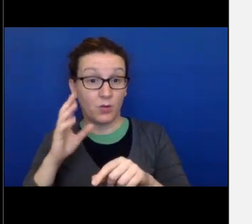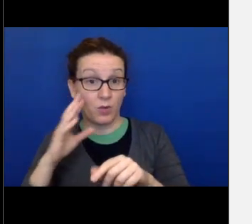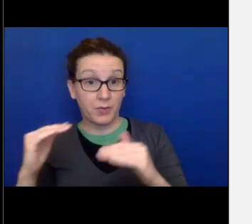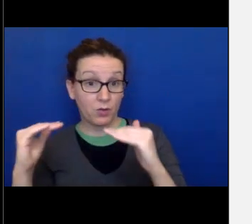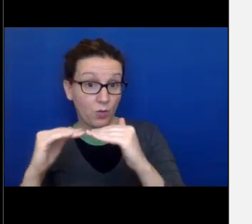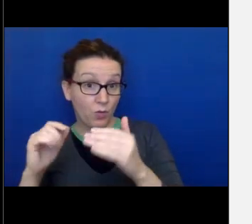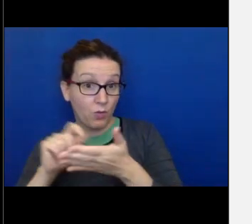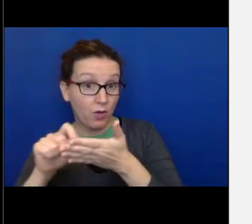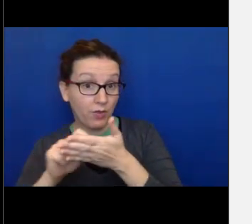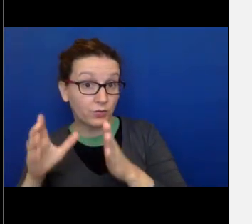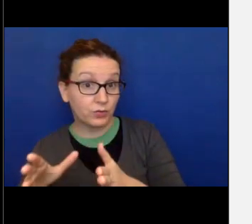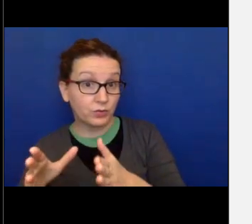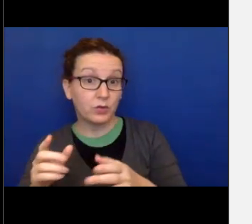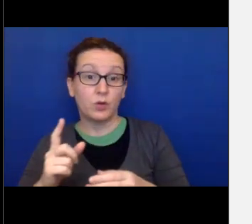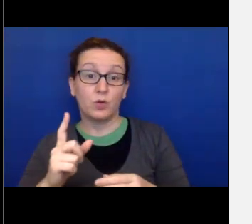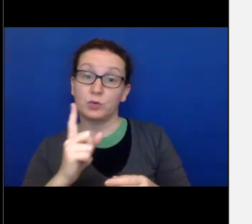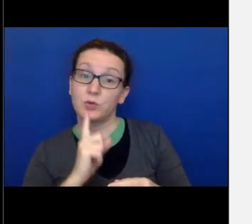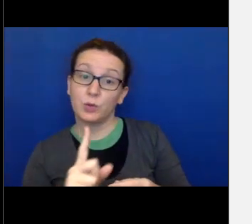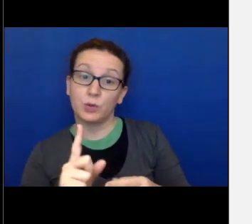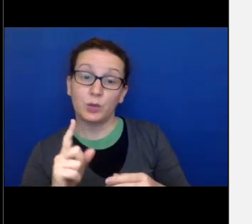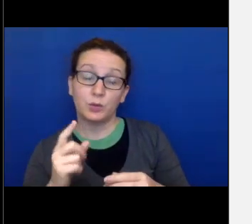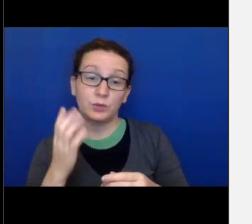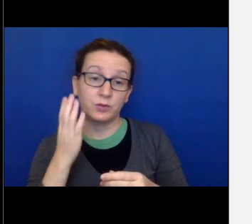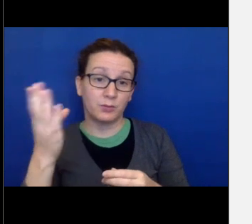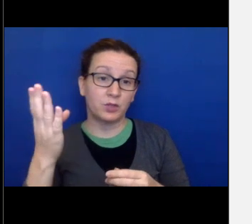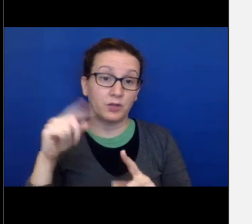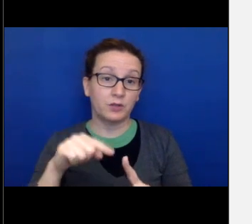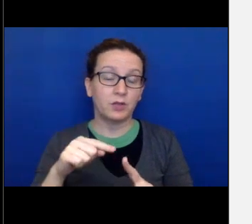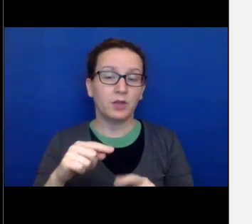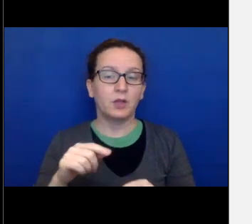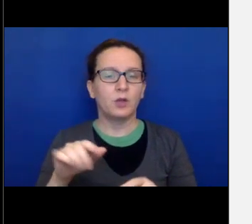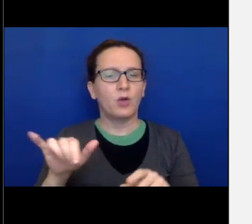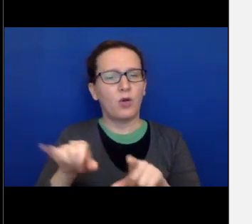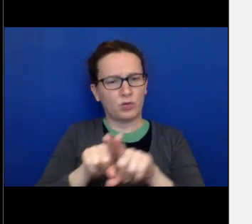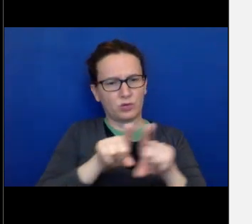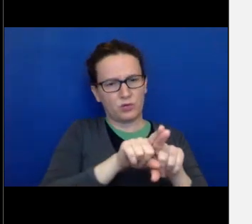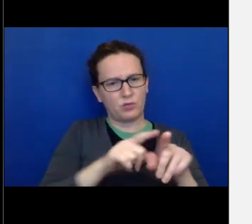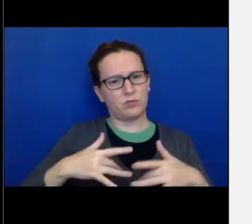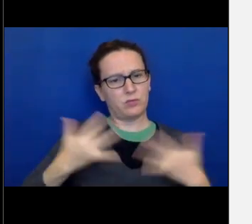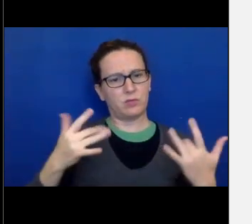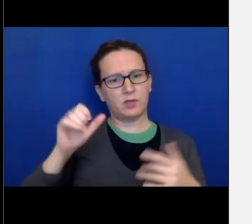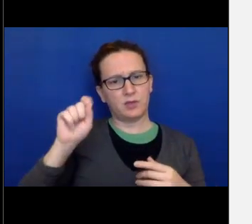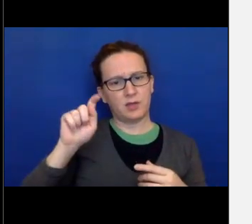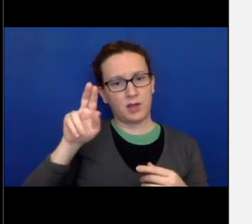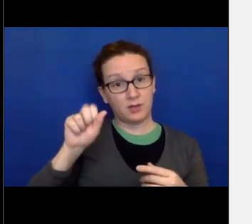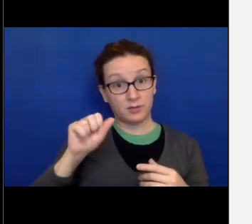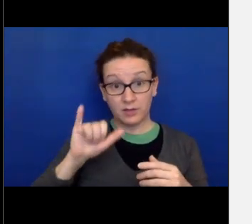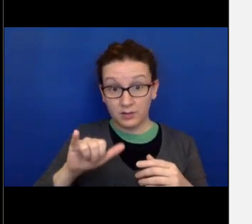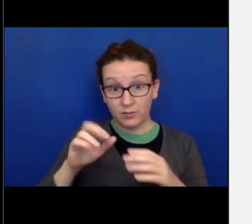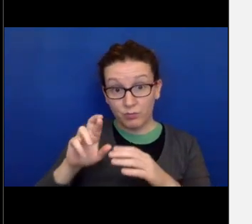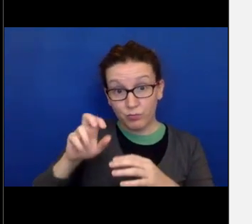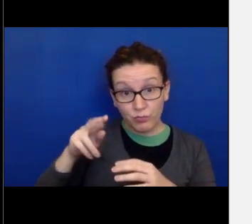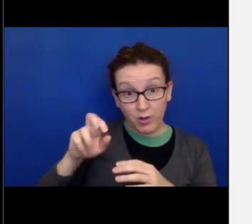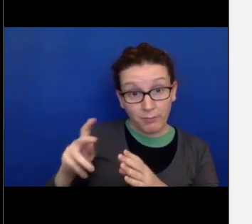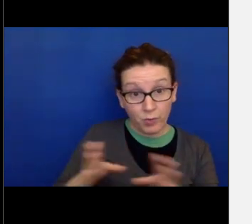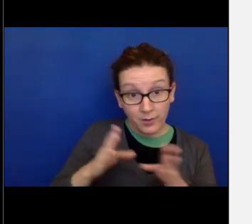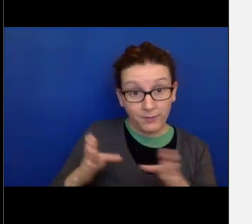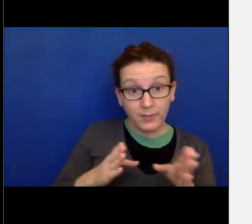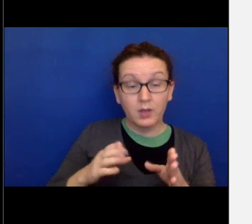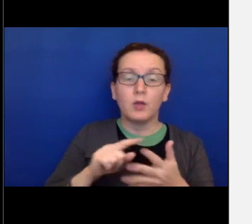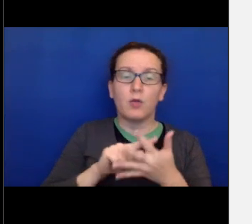co-authored or just a solo submission, as well as the status. Have I sent it out? Is it in prep? Those are all that